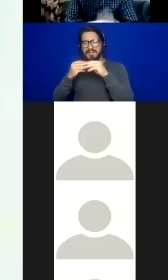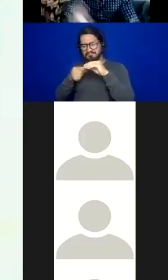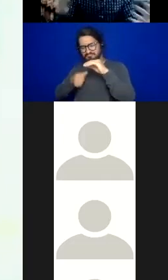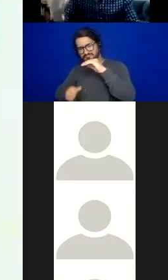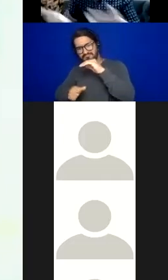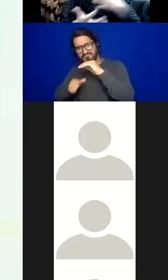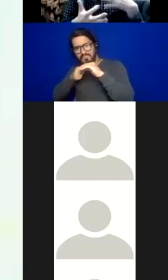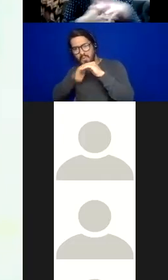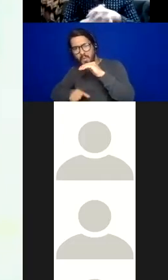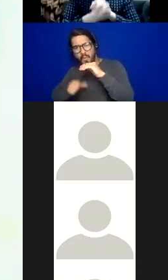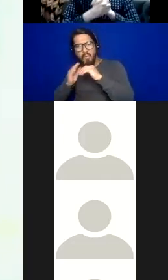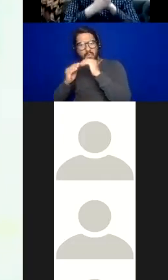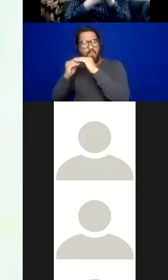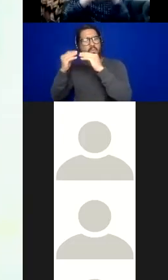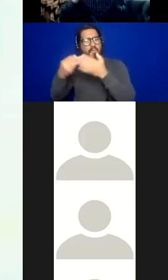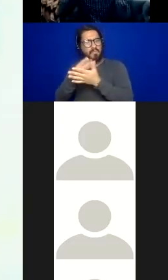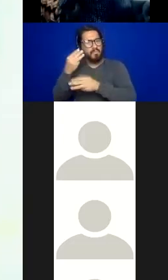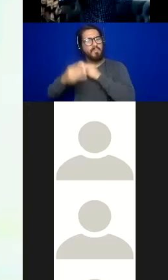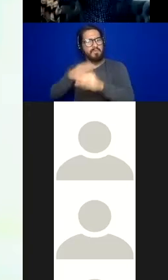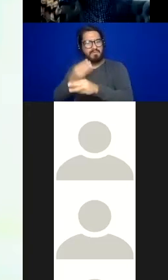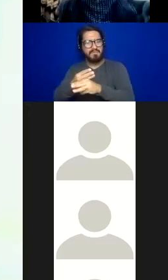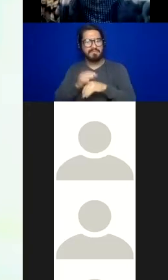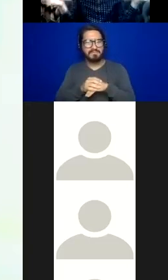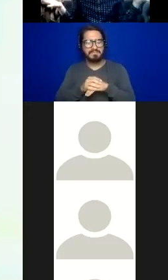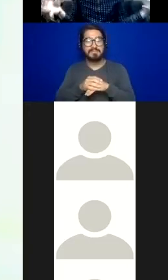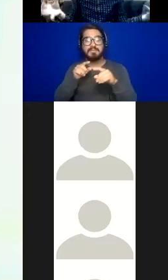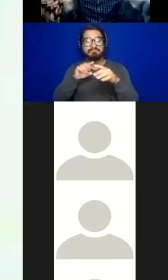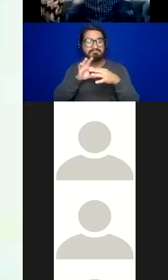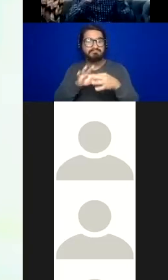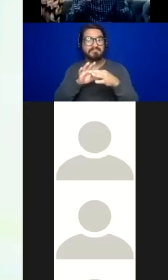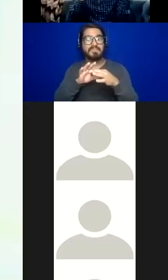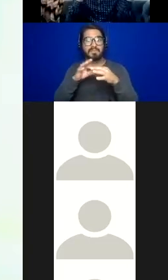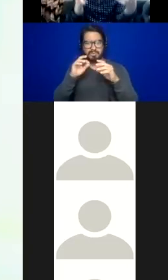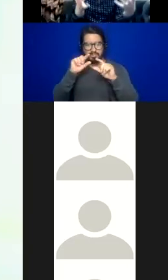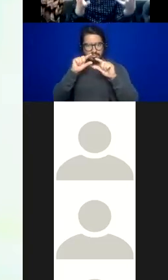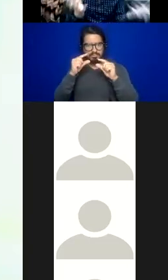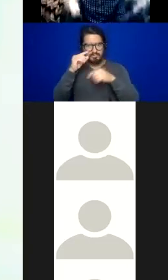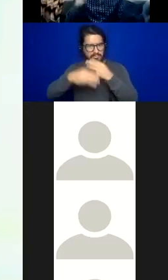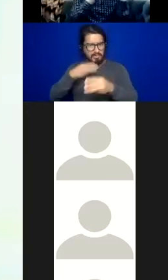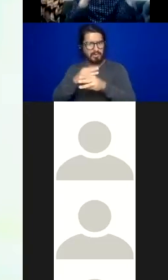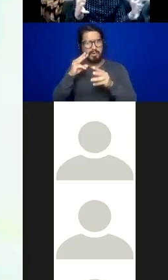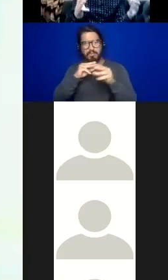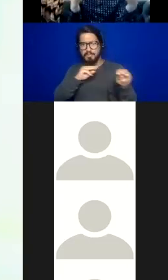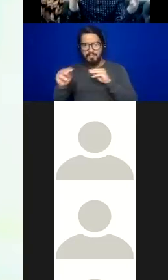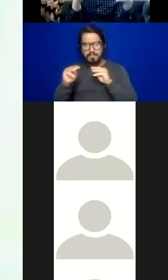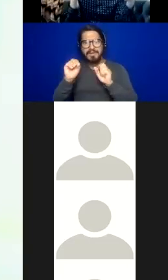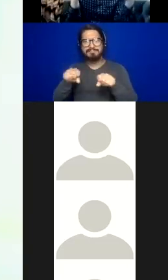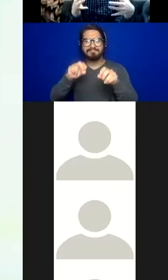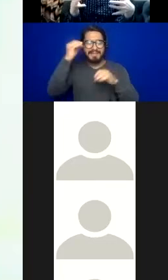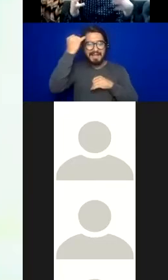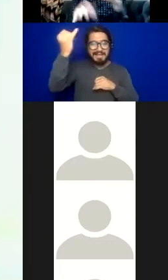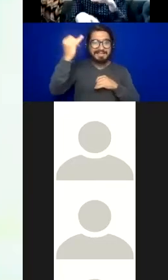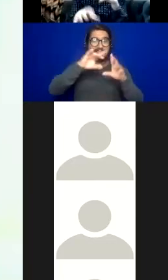a slogan from the global justice movement. The idea is you can build alternatives to the system that currently exists within that system, and